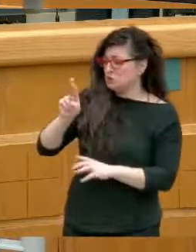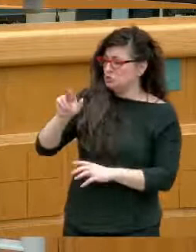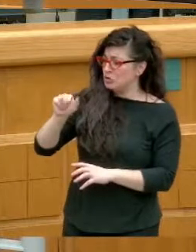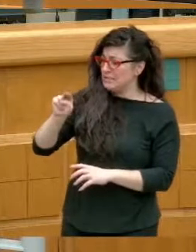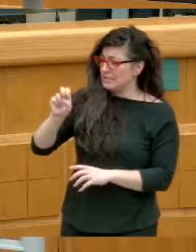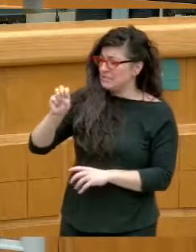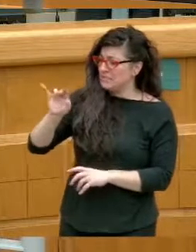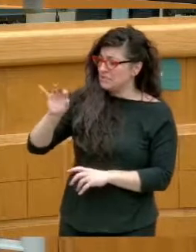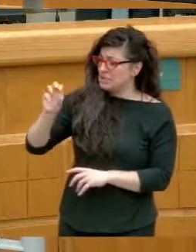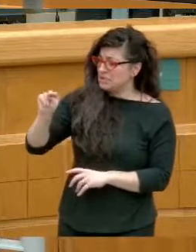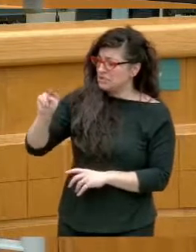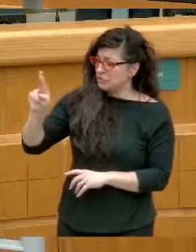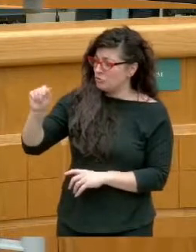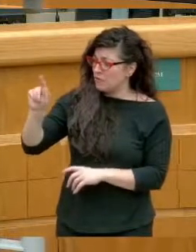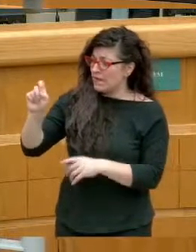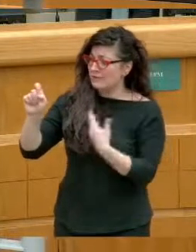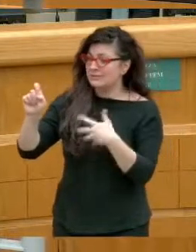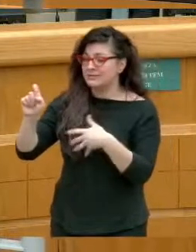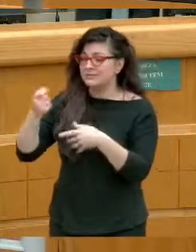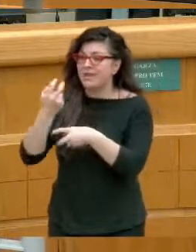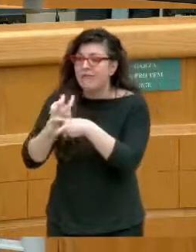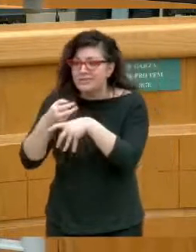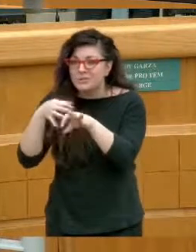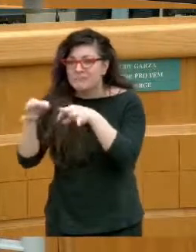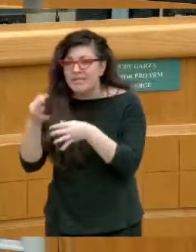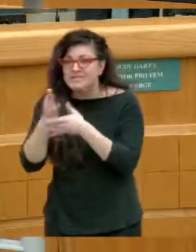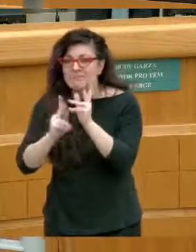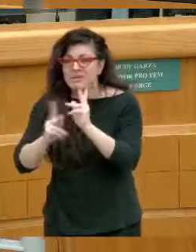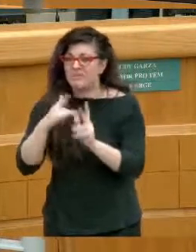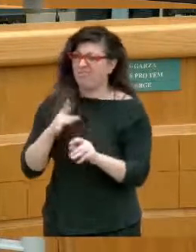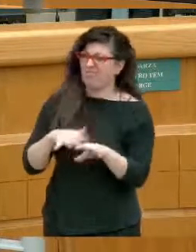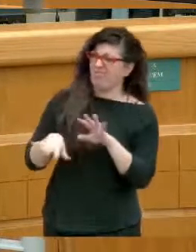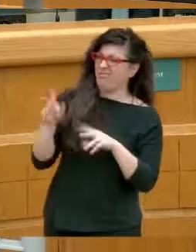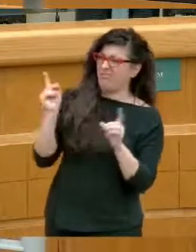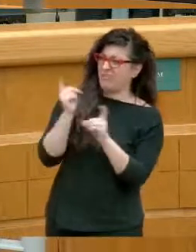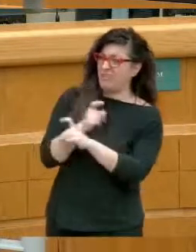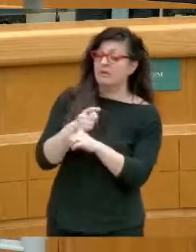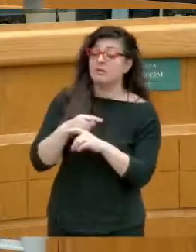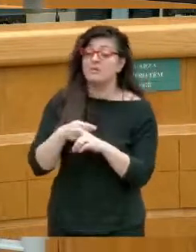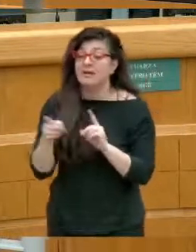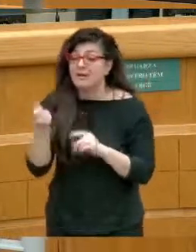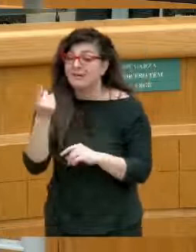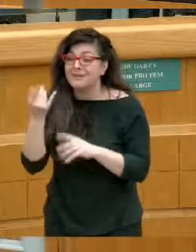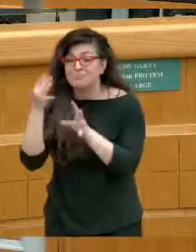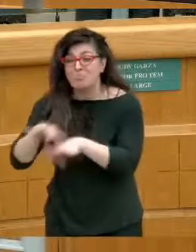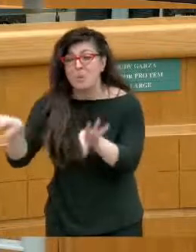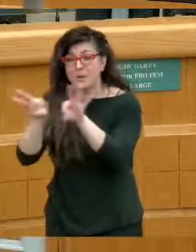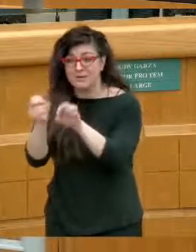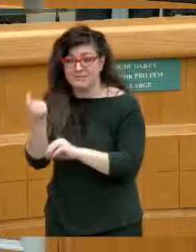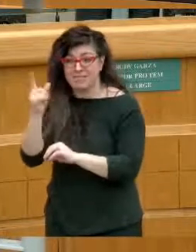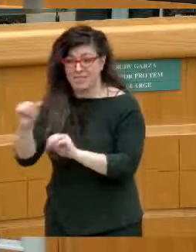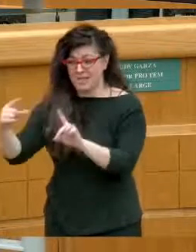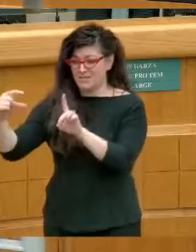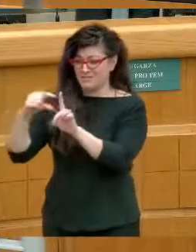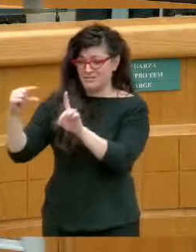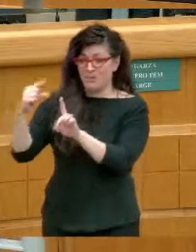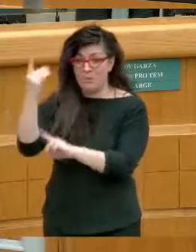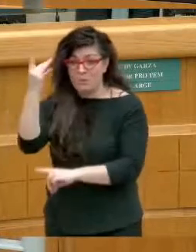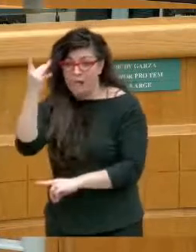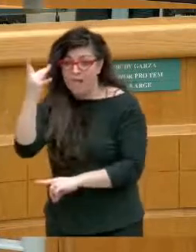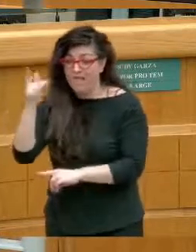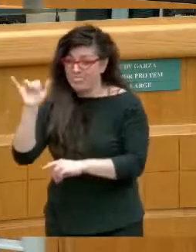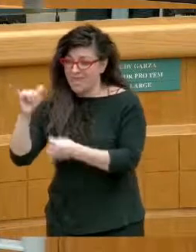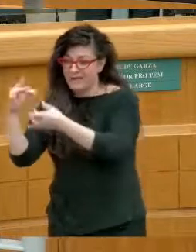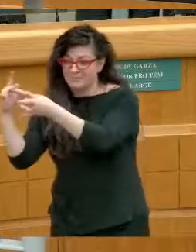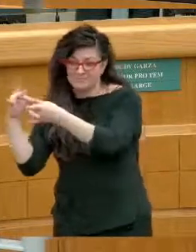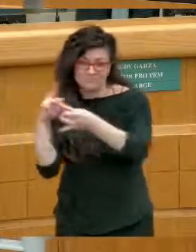end, almost everything about this virus and how it works is related to the transmission rate. And everything we're doing is to try to control that